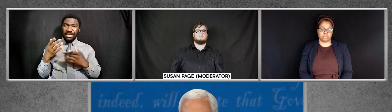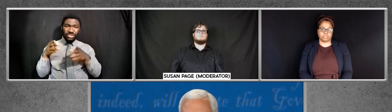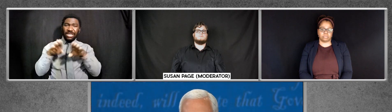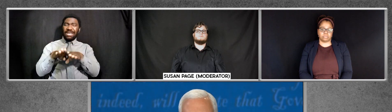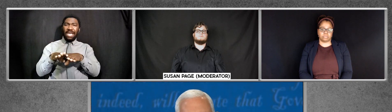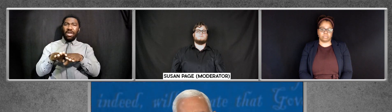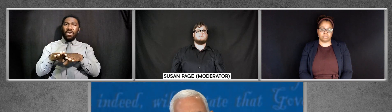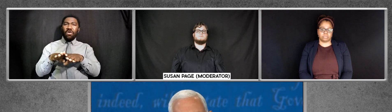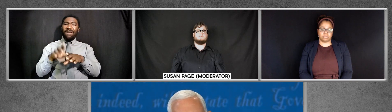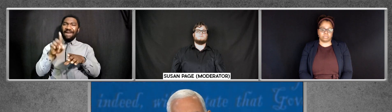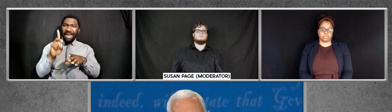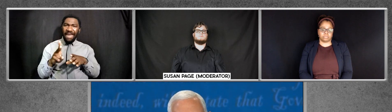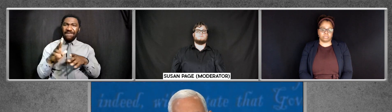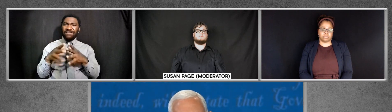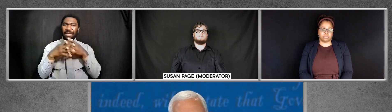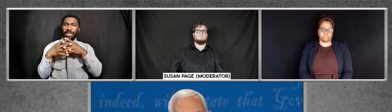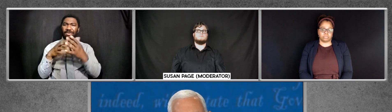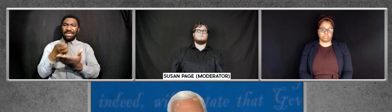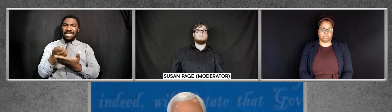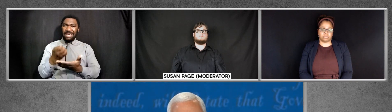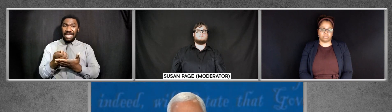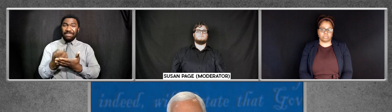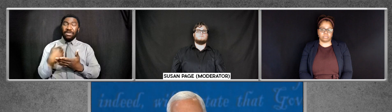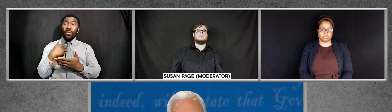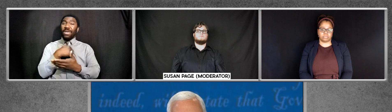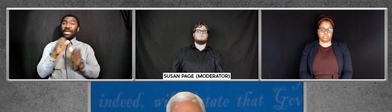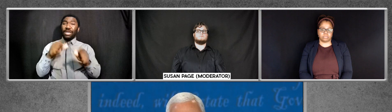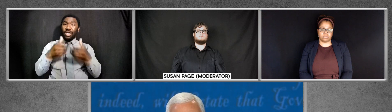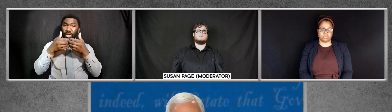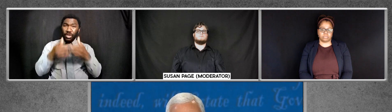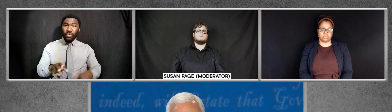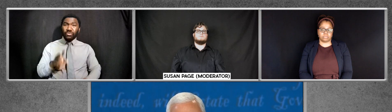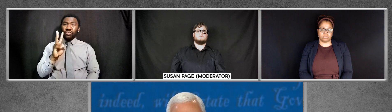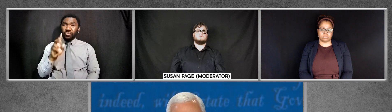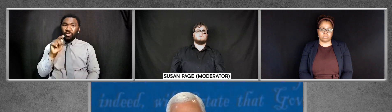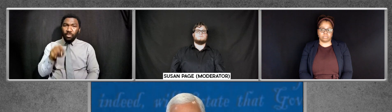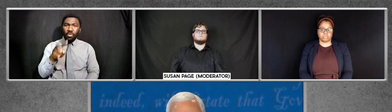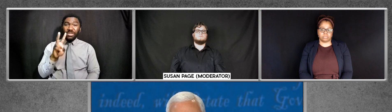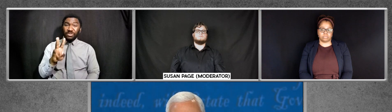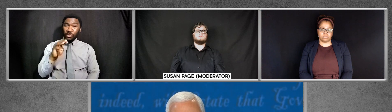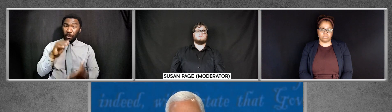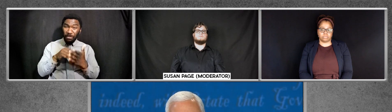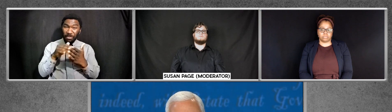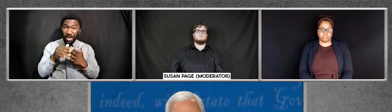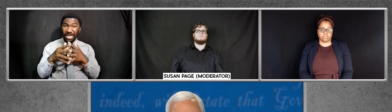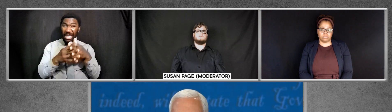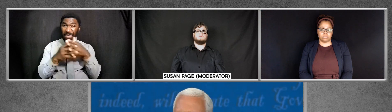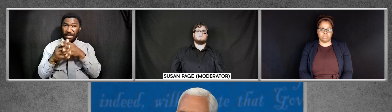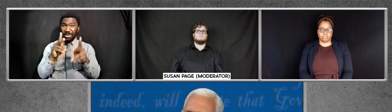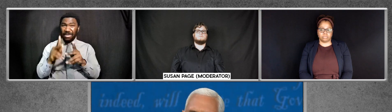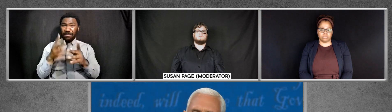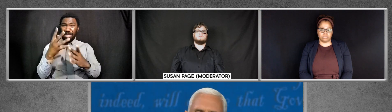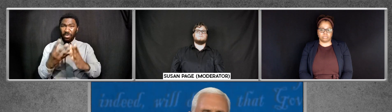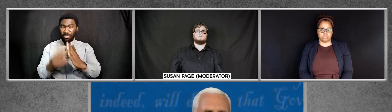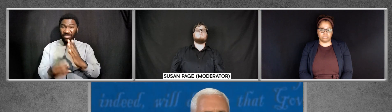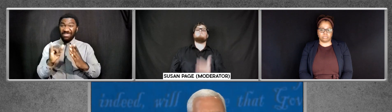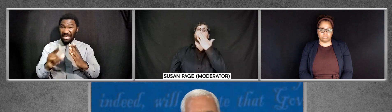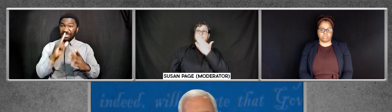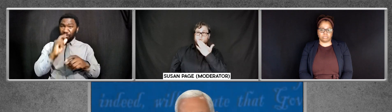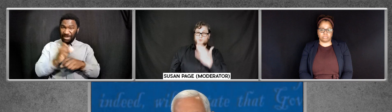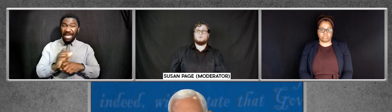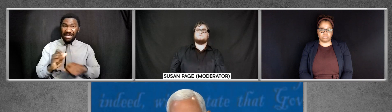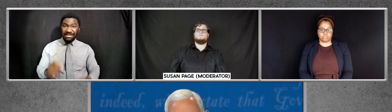economy, that we could lose 2.2 million Americans. That's the reality. Thank you. They also Thank you, said Vice to us, if we